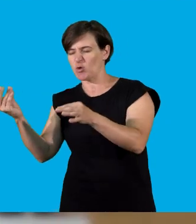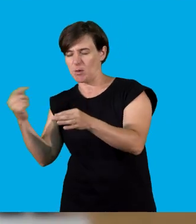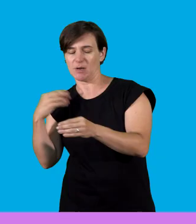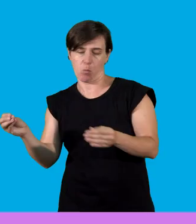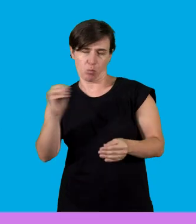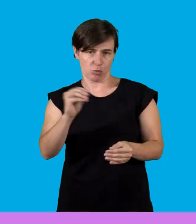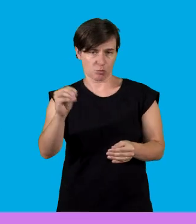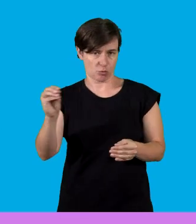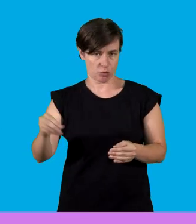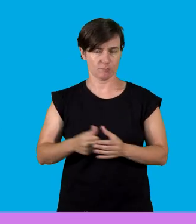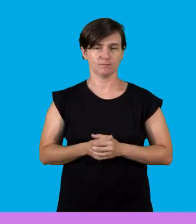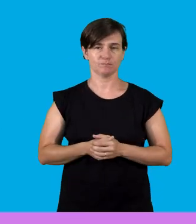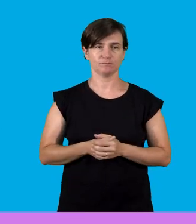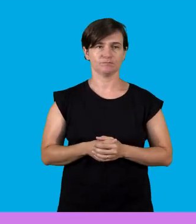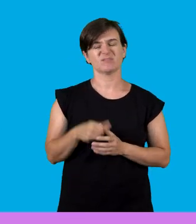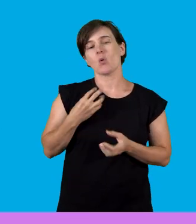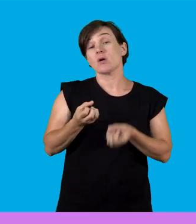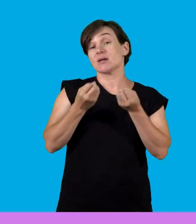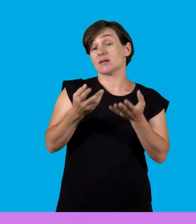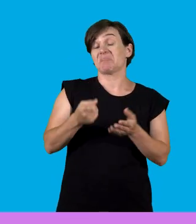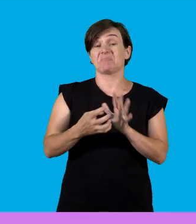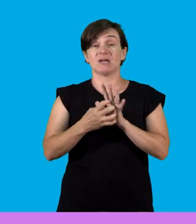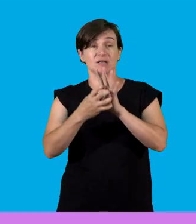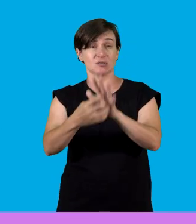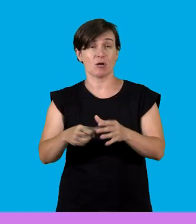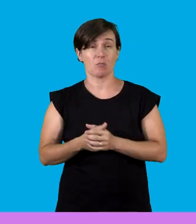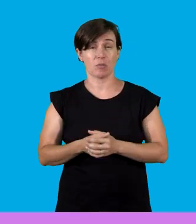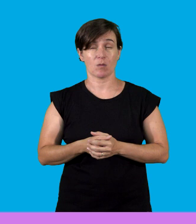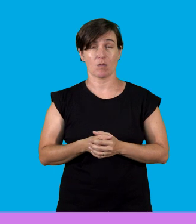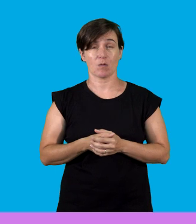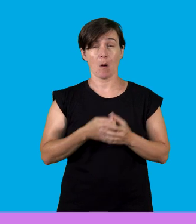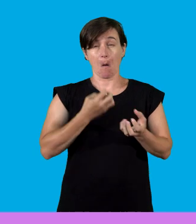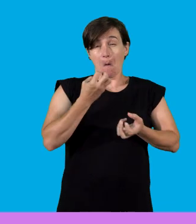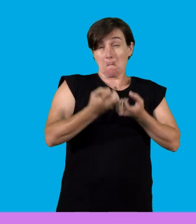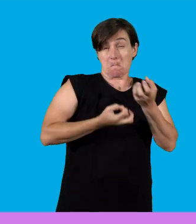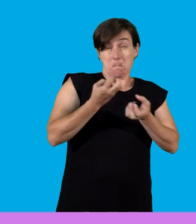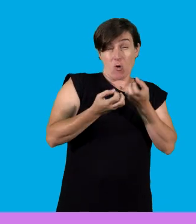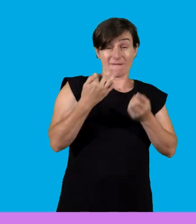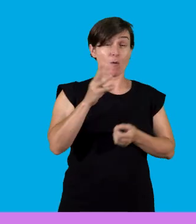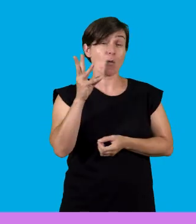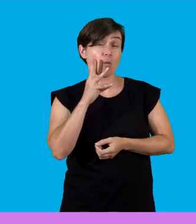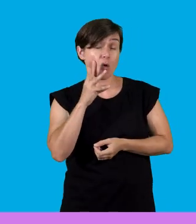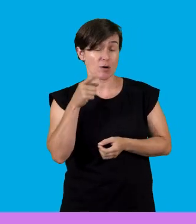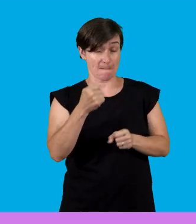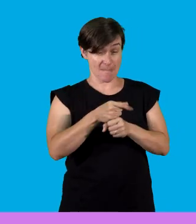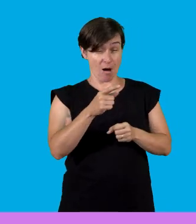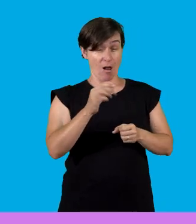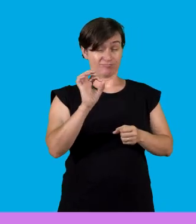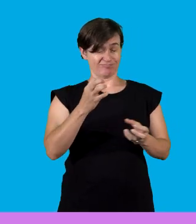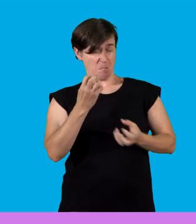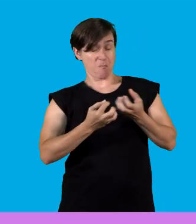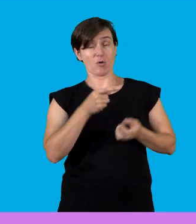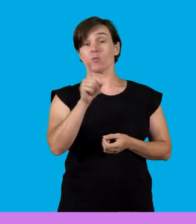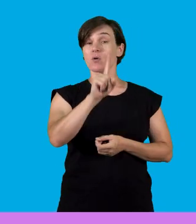have. Okay, let's look at another example. The boiling point of water is 100